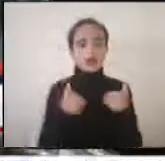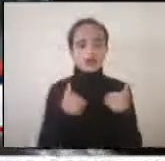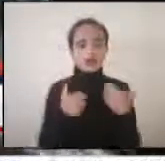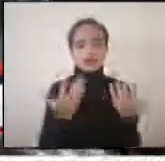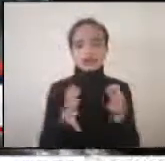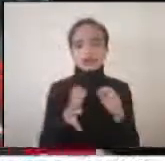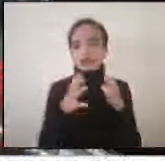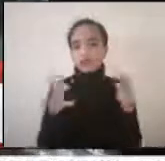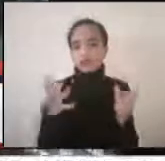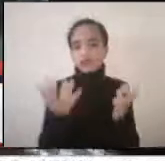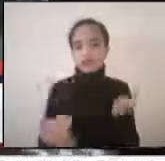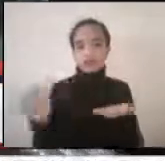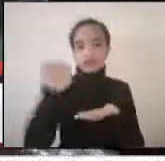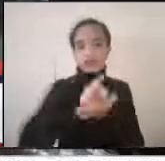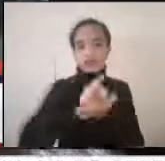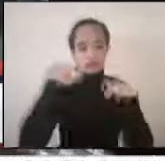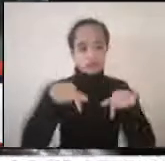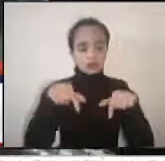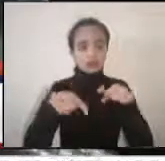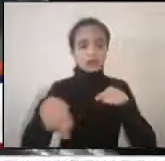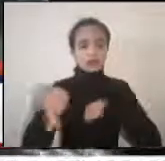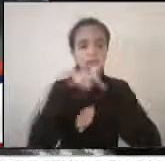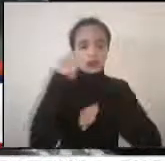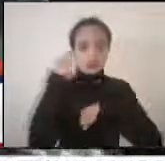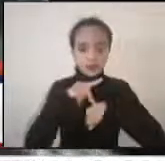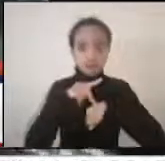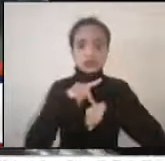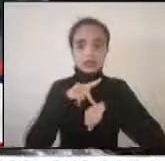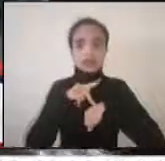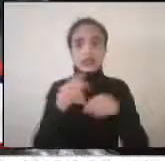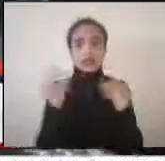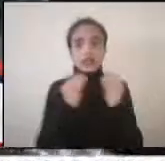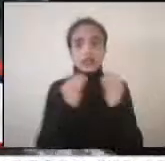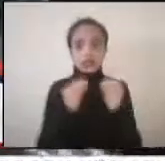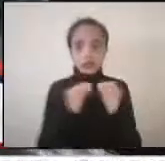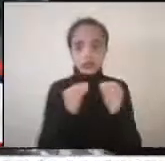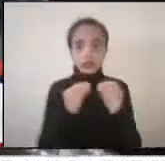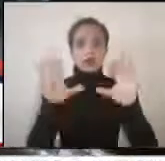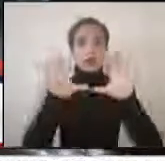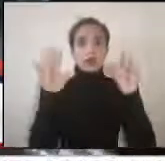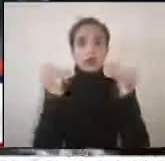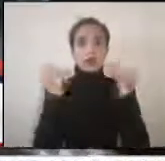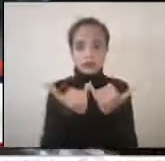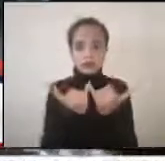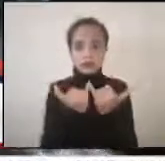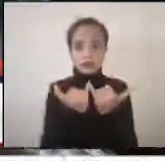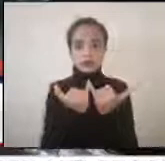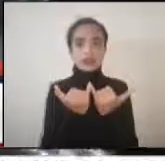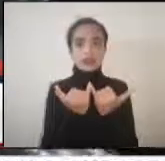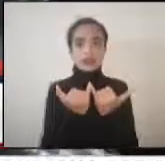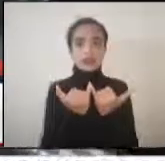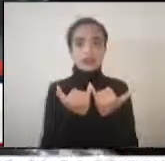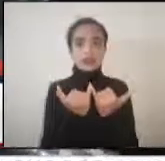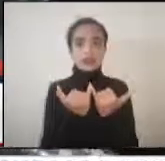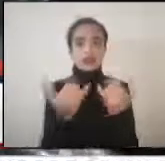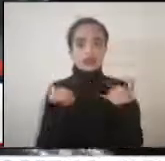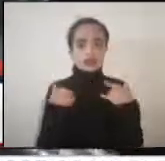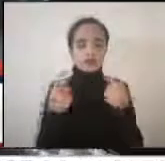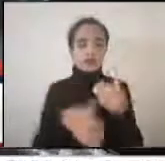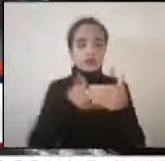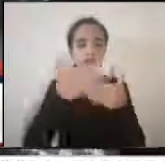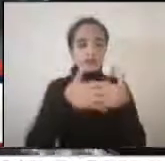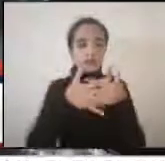in renewable energy, and more companies and more investments will come in the coming years. Offshore